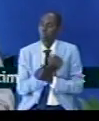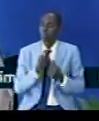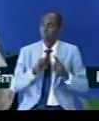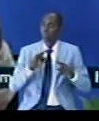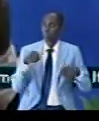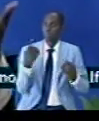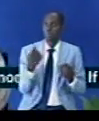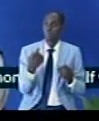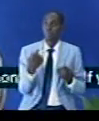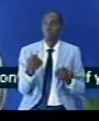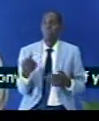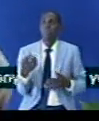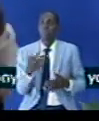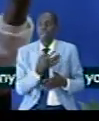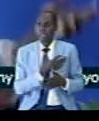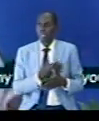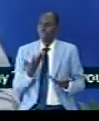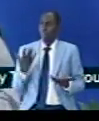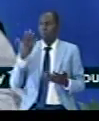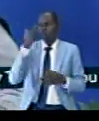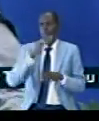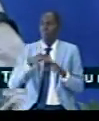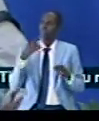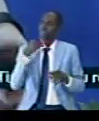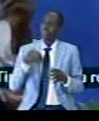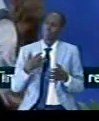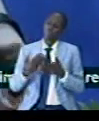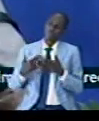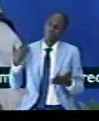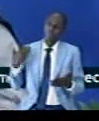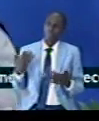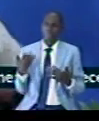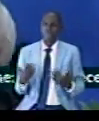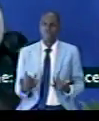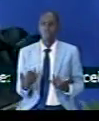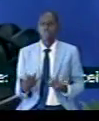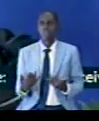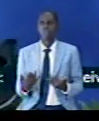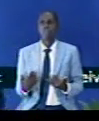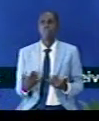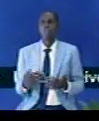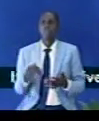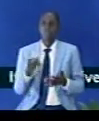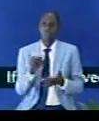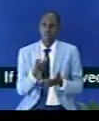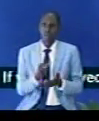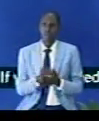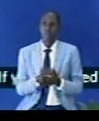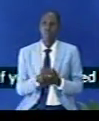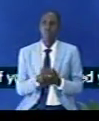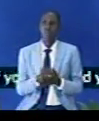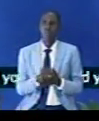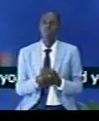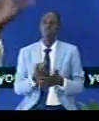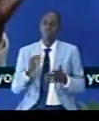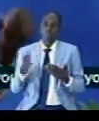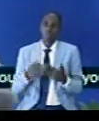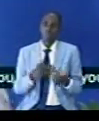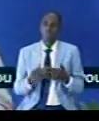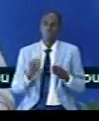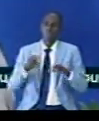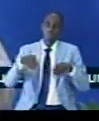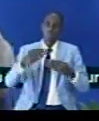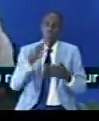so won ni ki do de ti mi so fun tele o wa ni o wa ti ya bo ti bi o si o wa se be lo gba o wa mu owo yen o wa fun